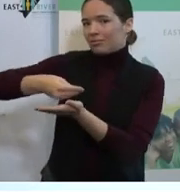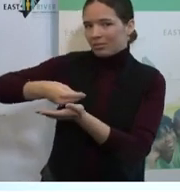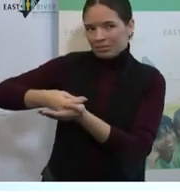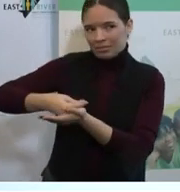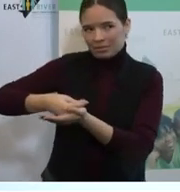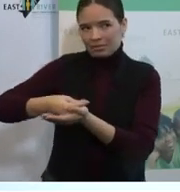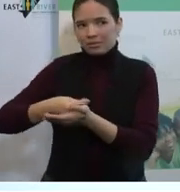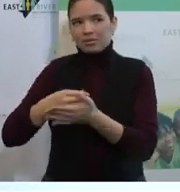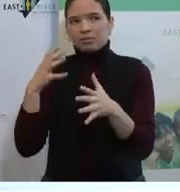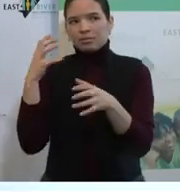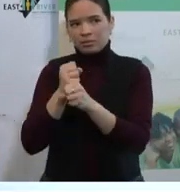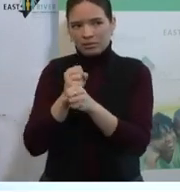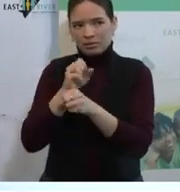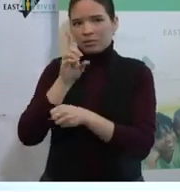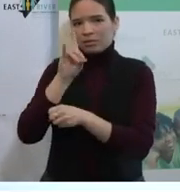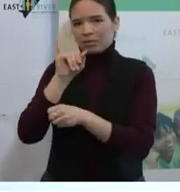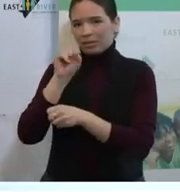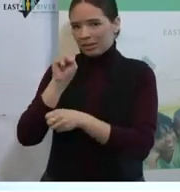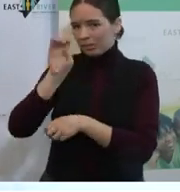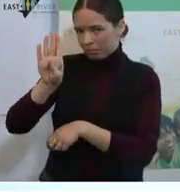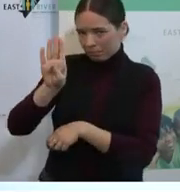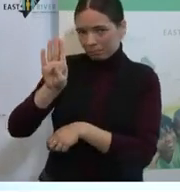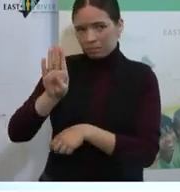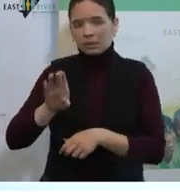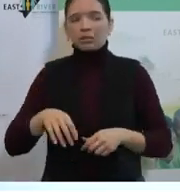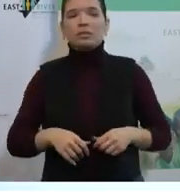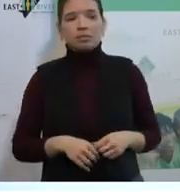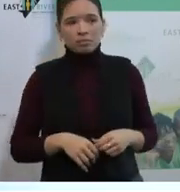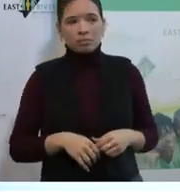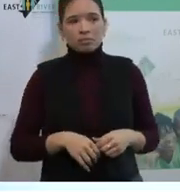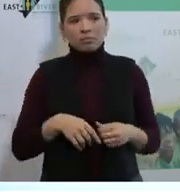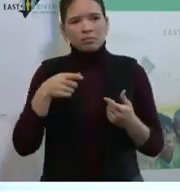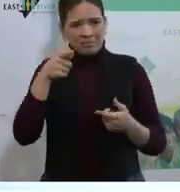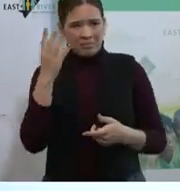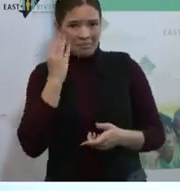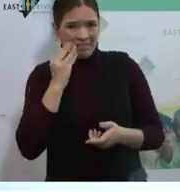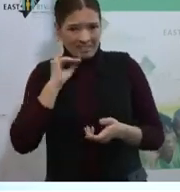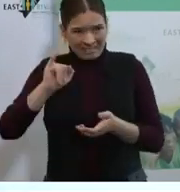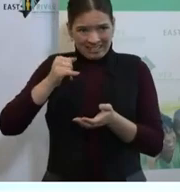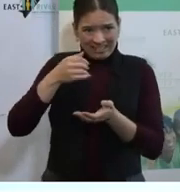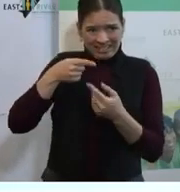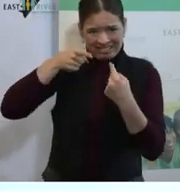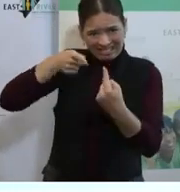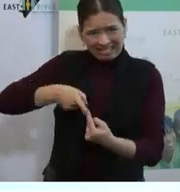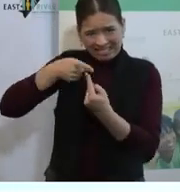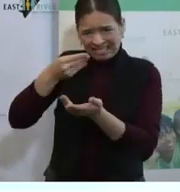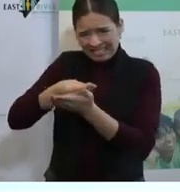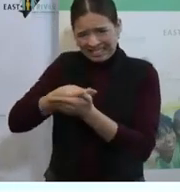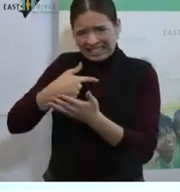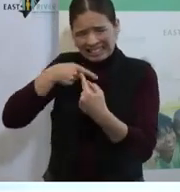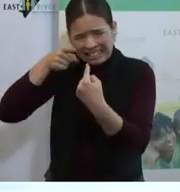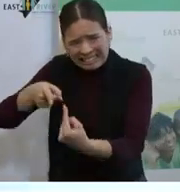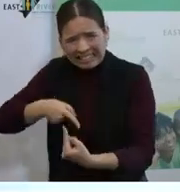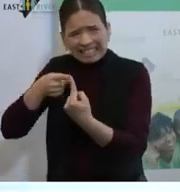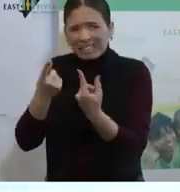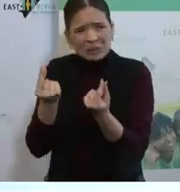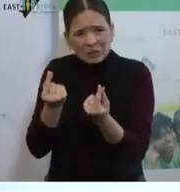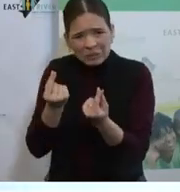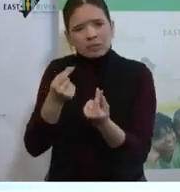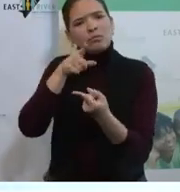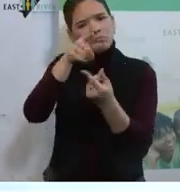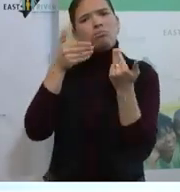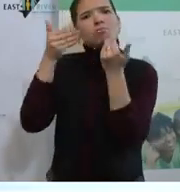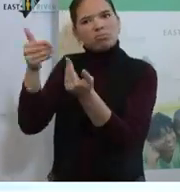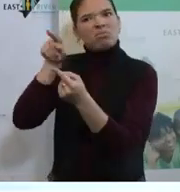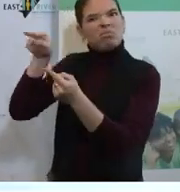issues that you will deal with in your day-to-day life are regulated by DSB. I've also challenged